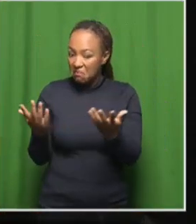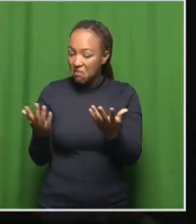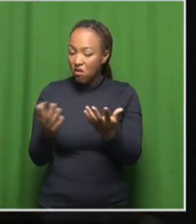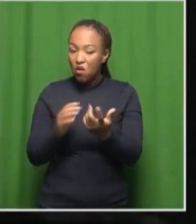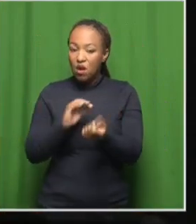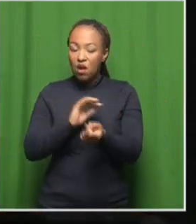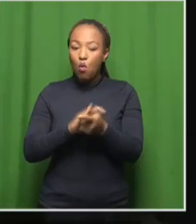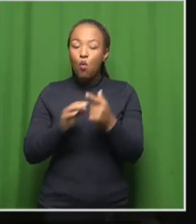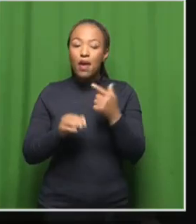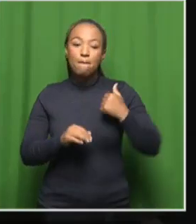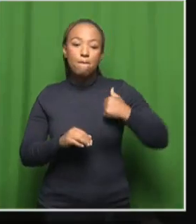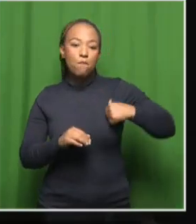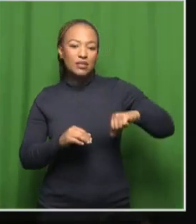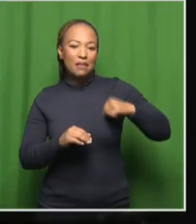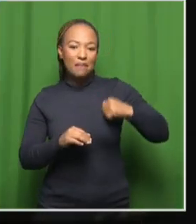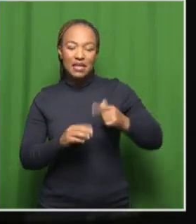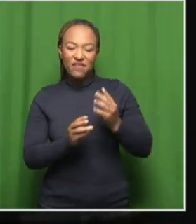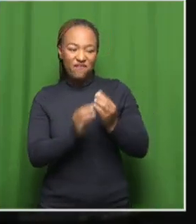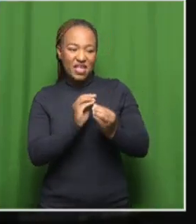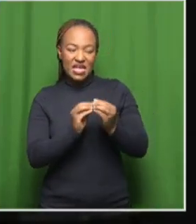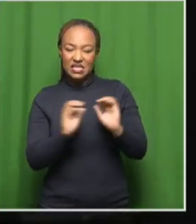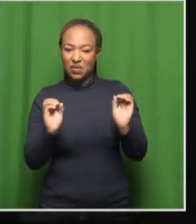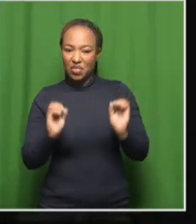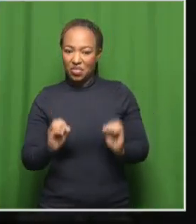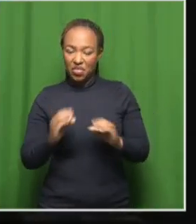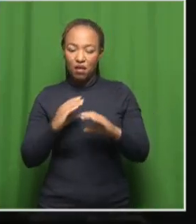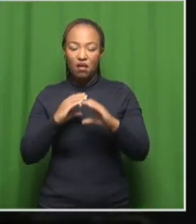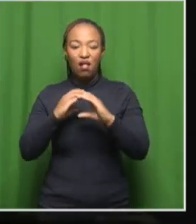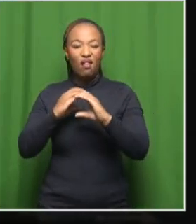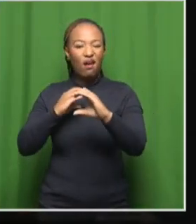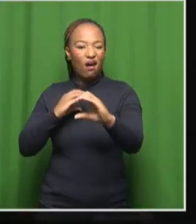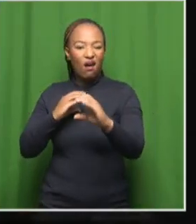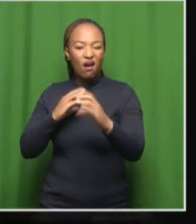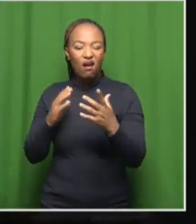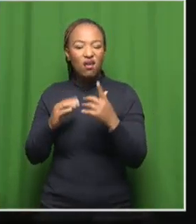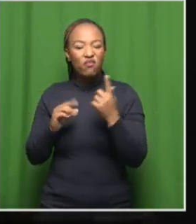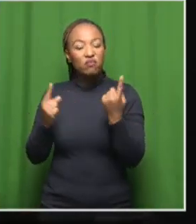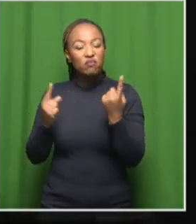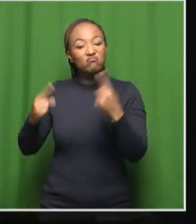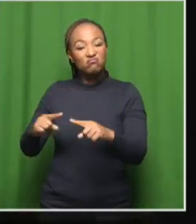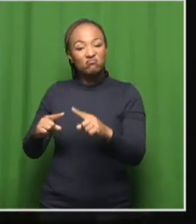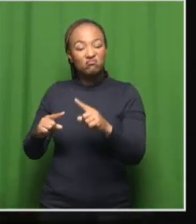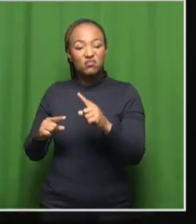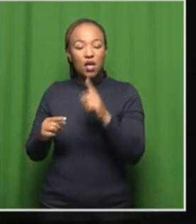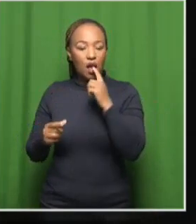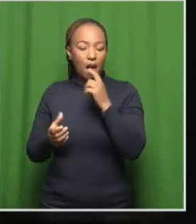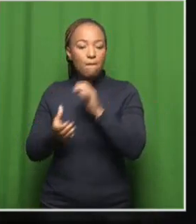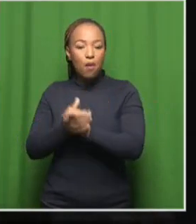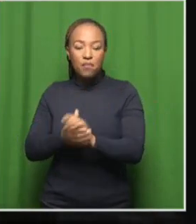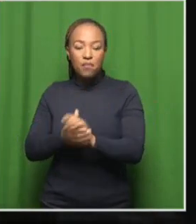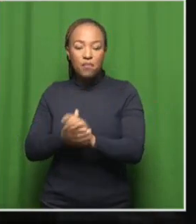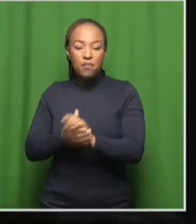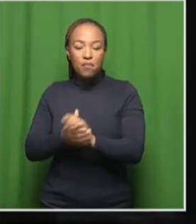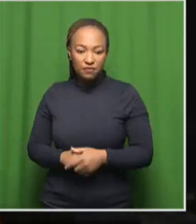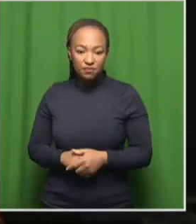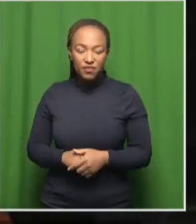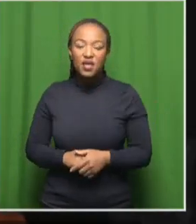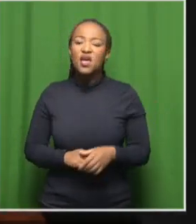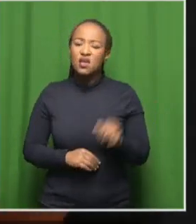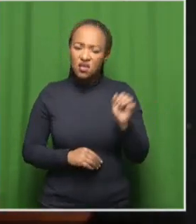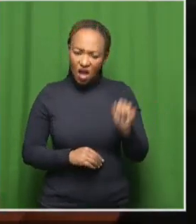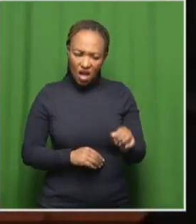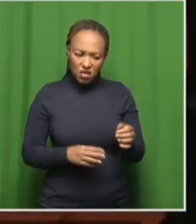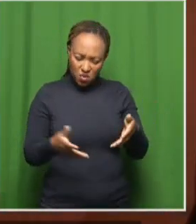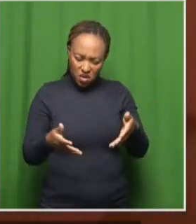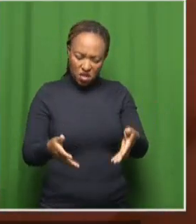failure of the municipality to fix a drainage system in your area? What promises were made to you when he came to visit yesterday? They was here in my house, and they